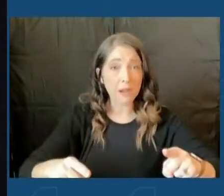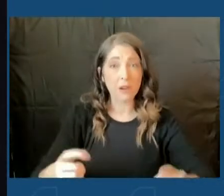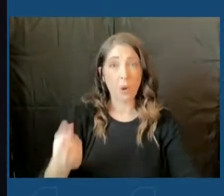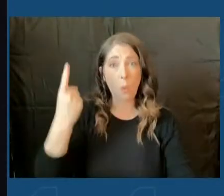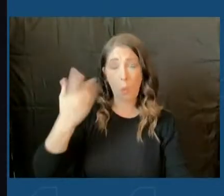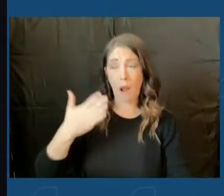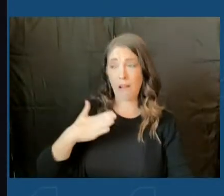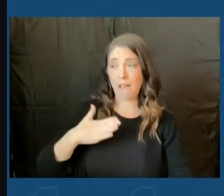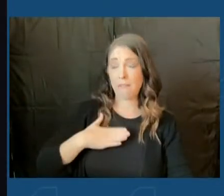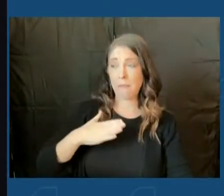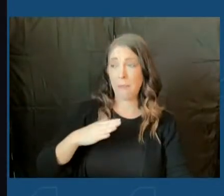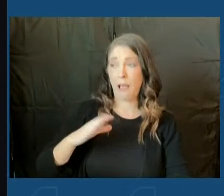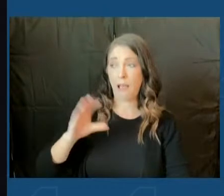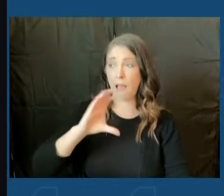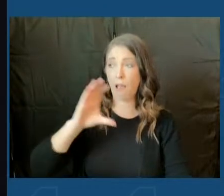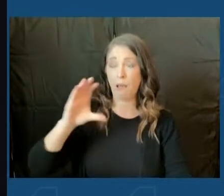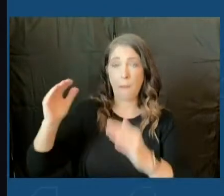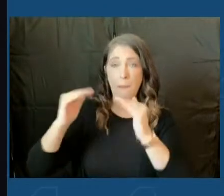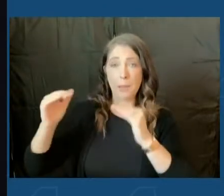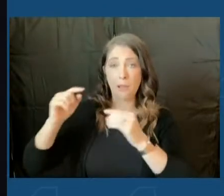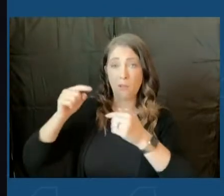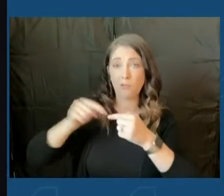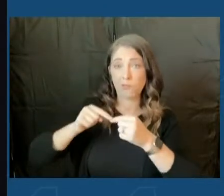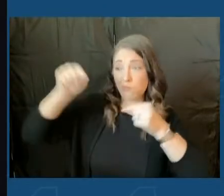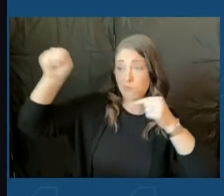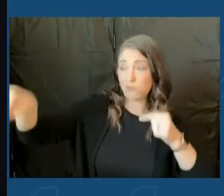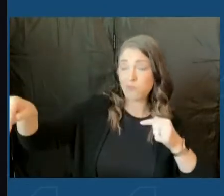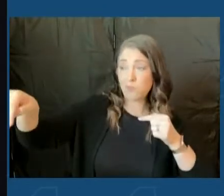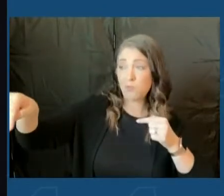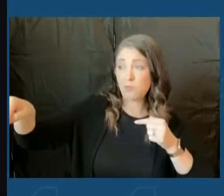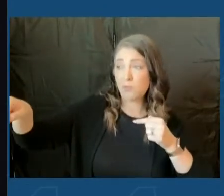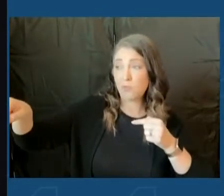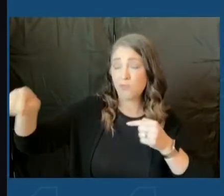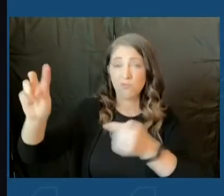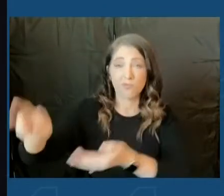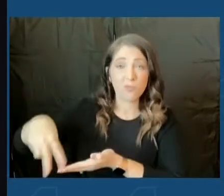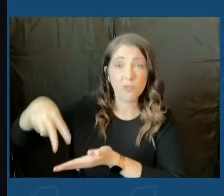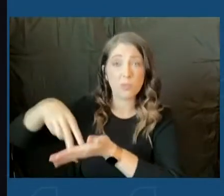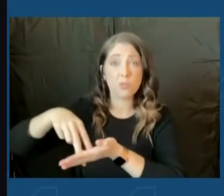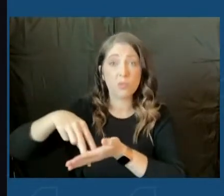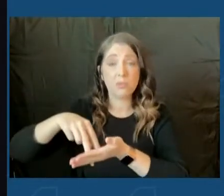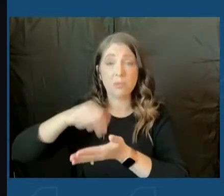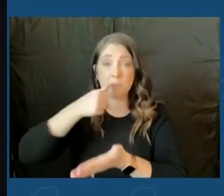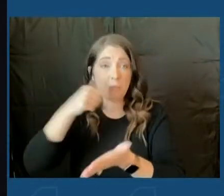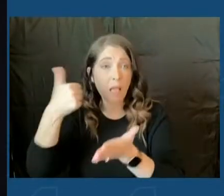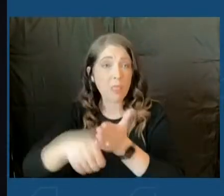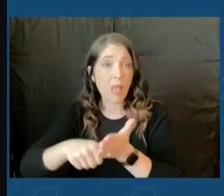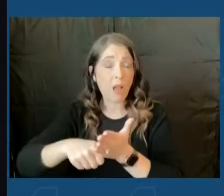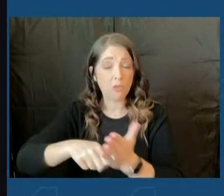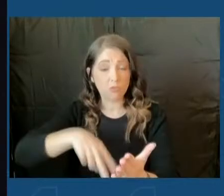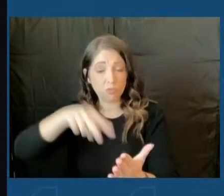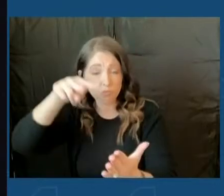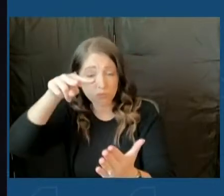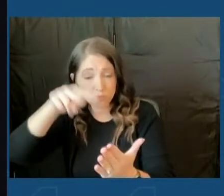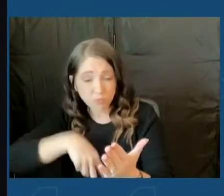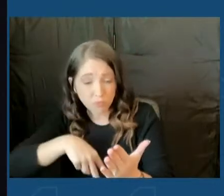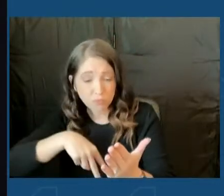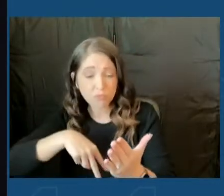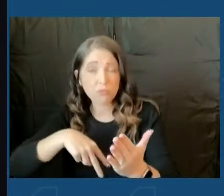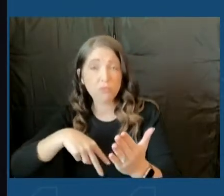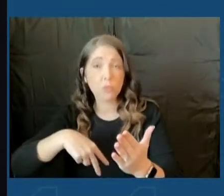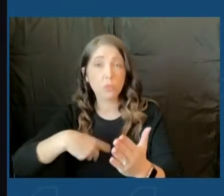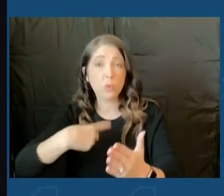the other side of the aisle stood up and in all earnestness read a letter from a constituent who said